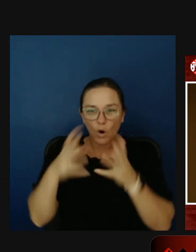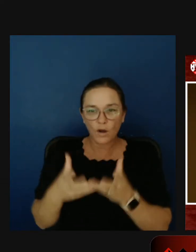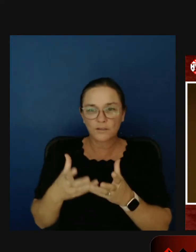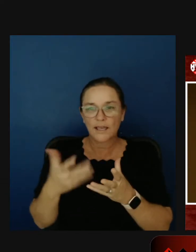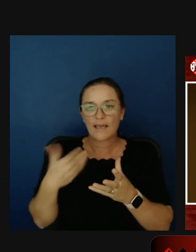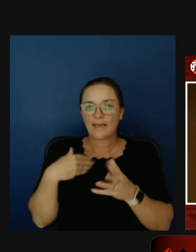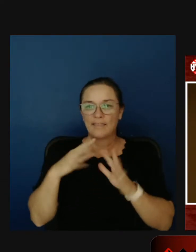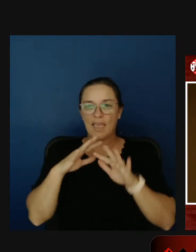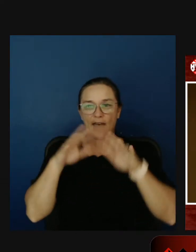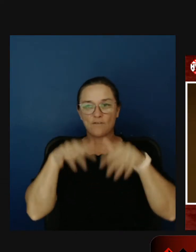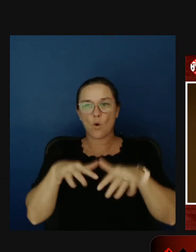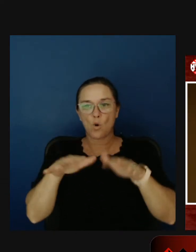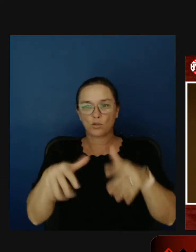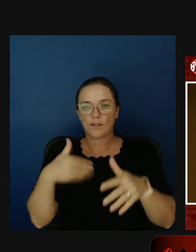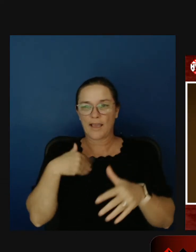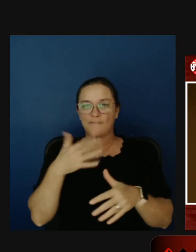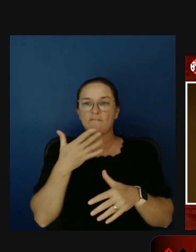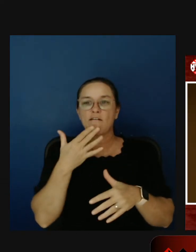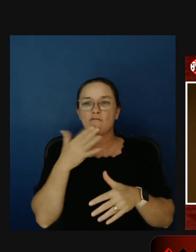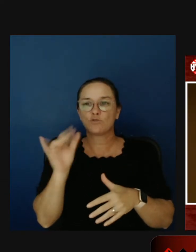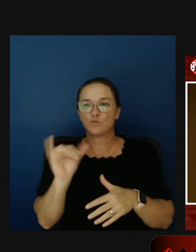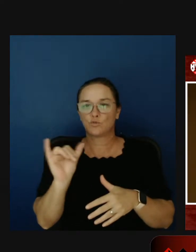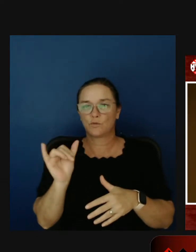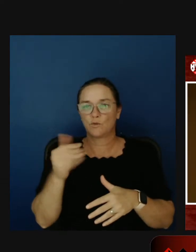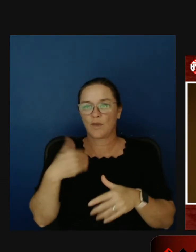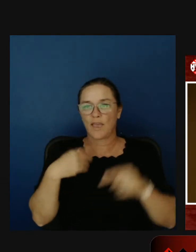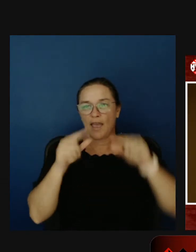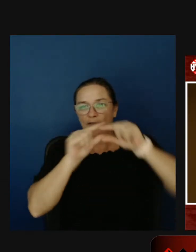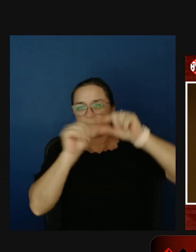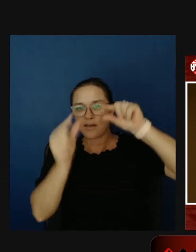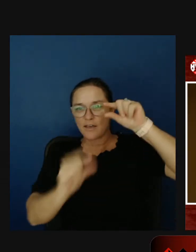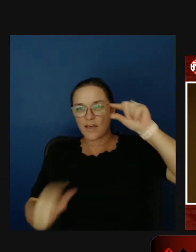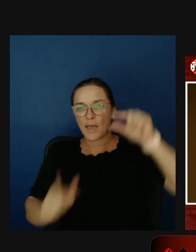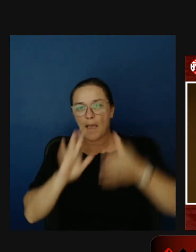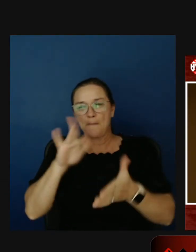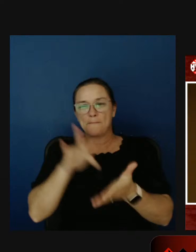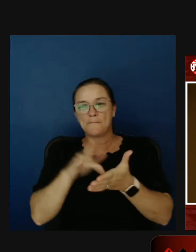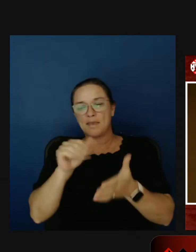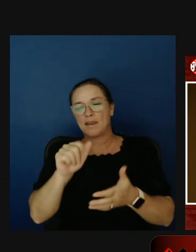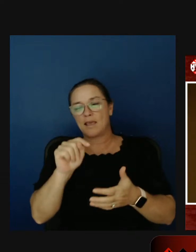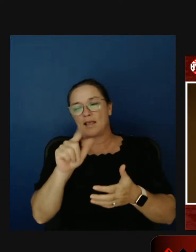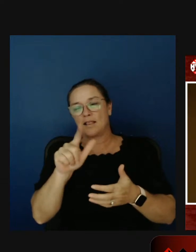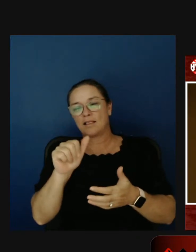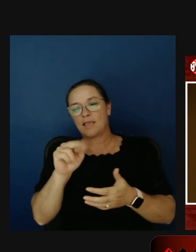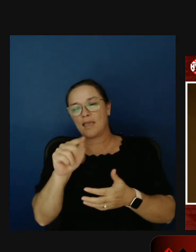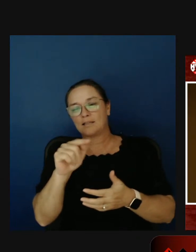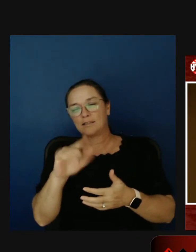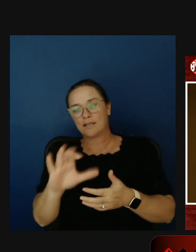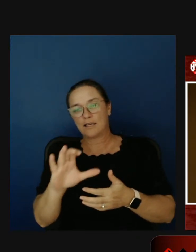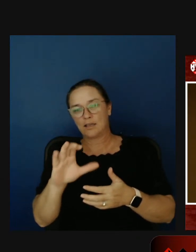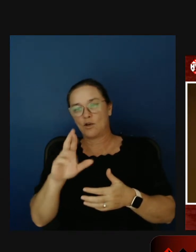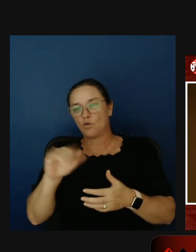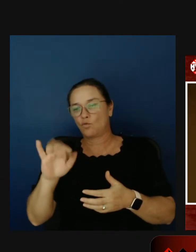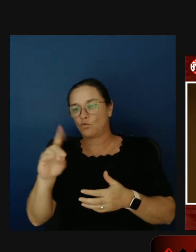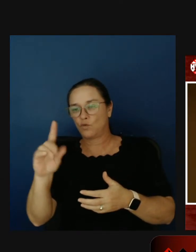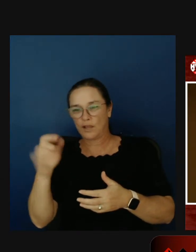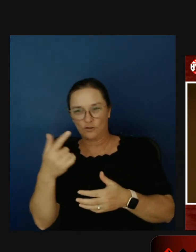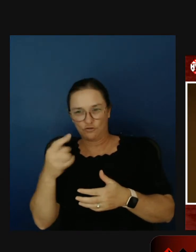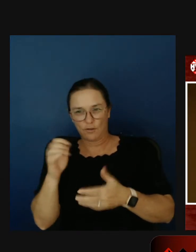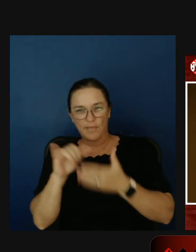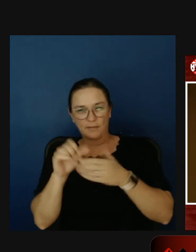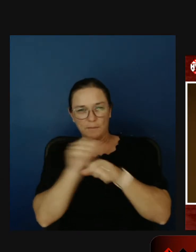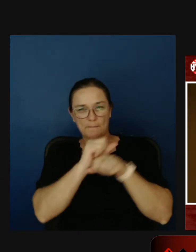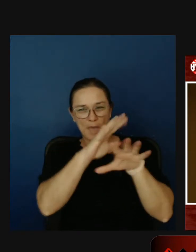the oceans color-coded in here. So here we have the Mid-Atlantic Ridge, a big mountain chain under the Atlantic, and they've kind of